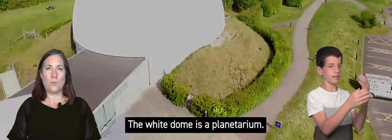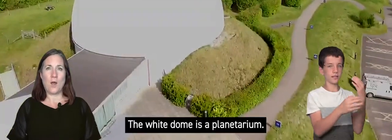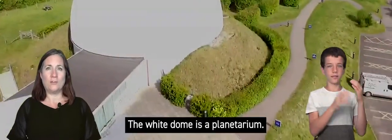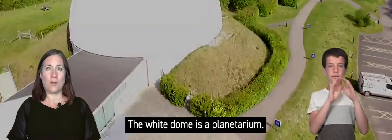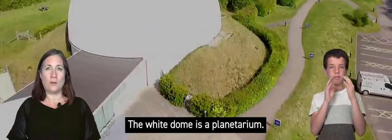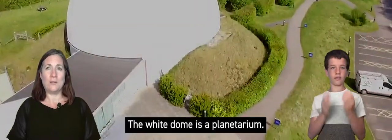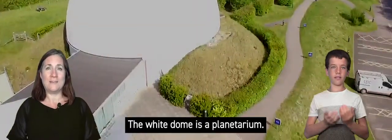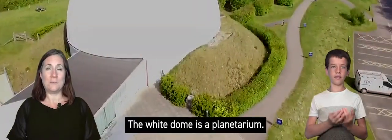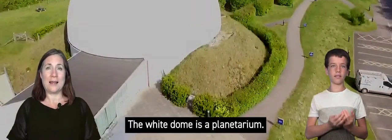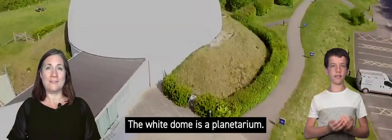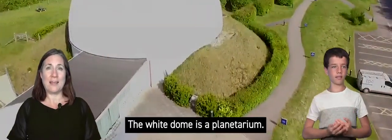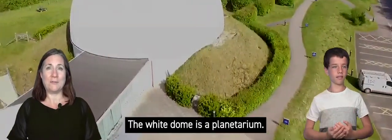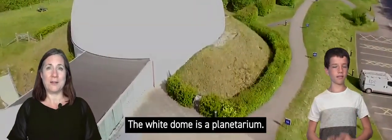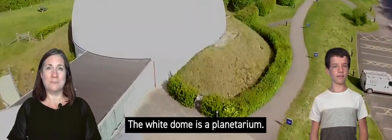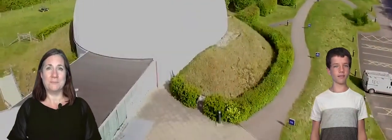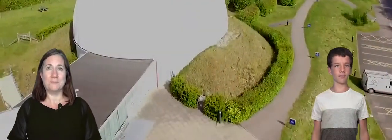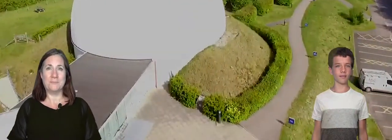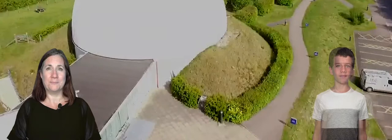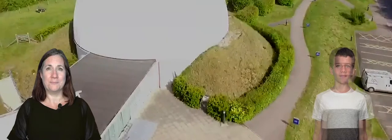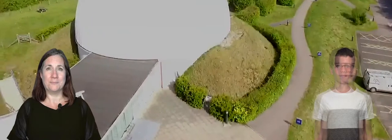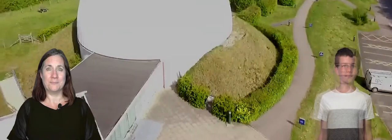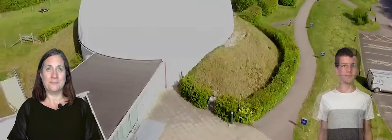The white dome is a planetarium.